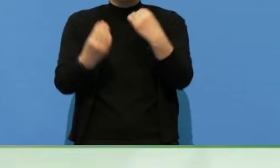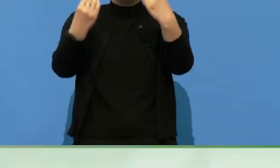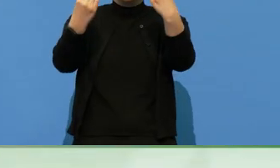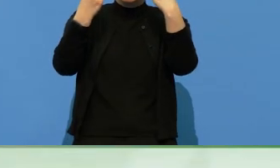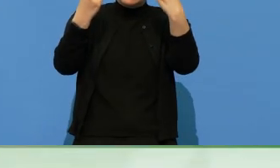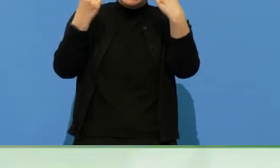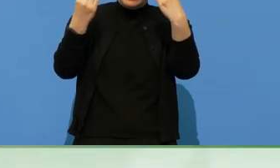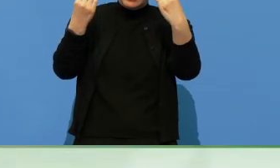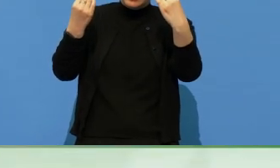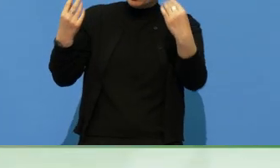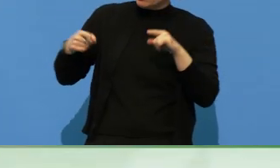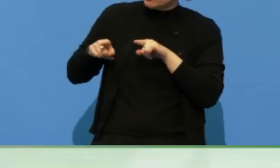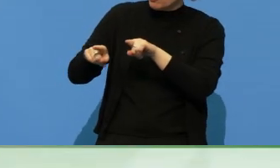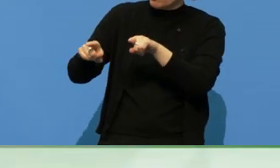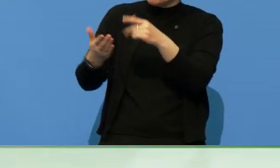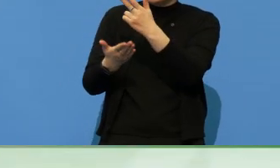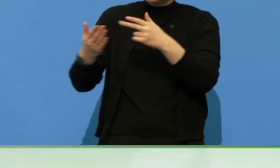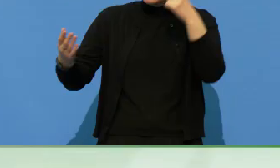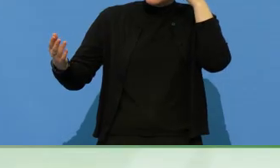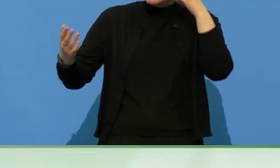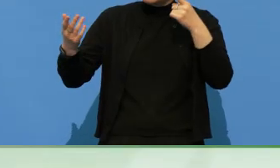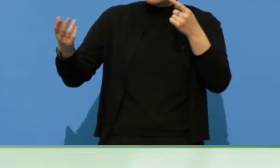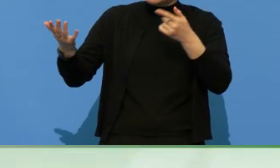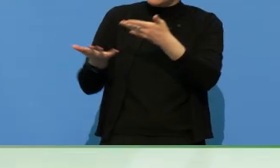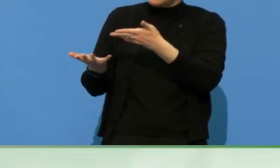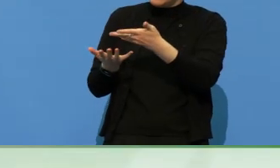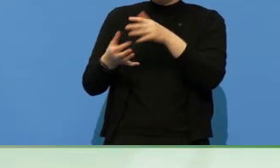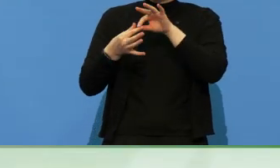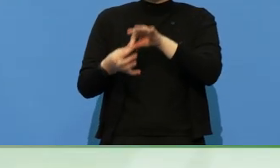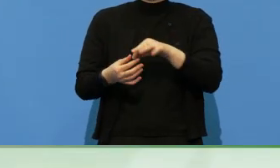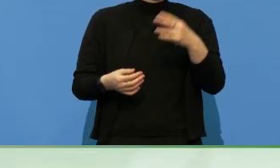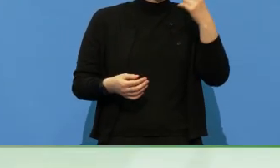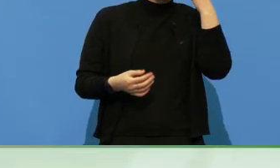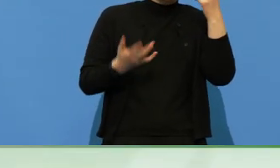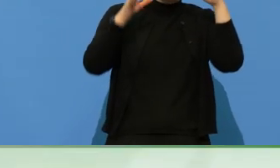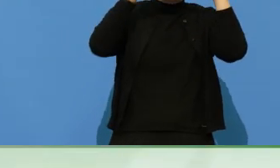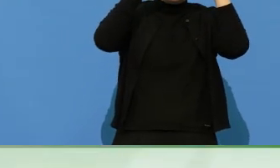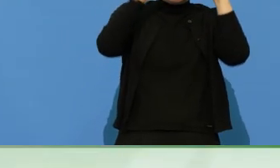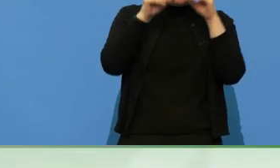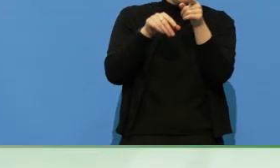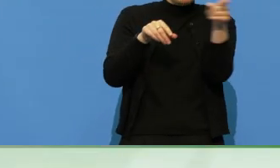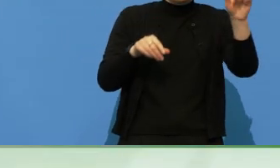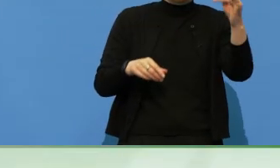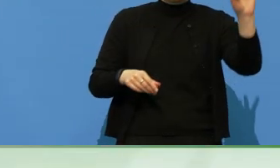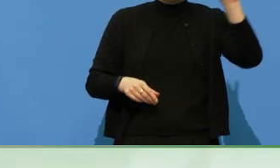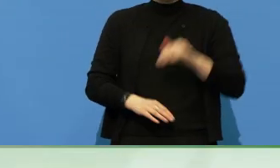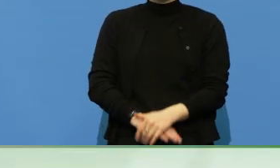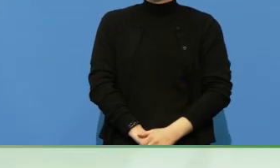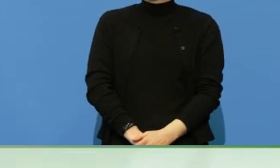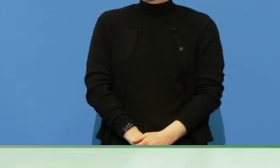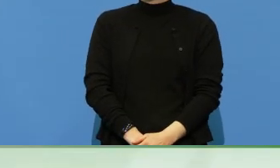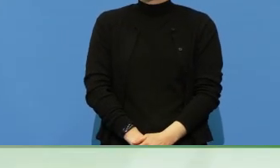co-design sessions with the blind, the low vision, or the deaf. Because as Stéphane explained, the idea is also to extend on